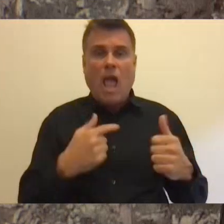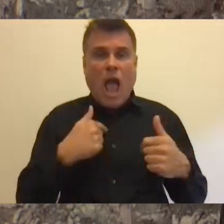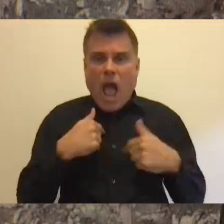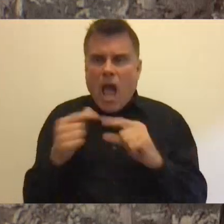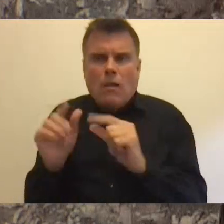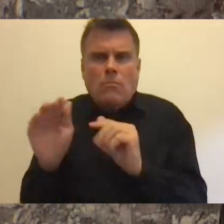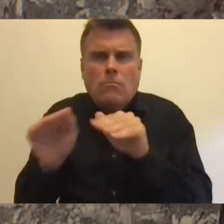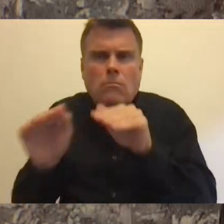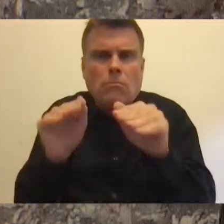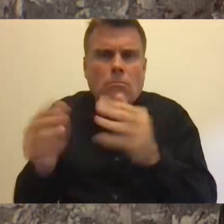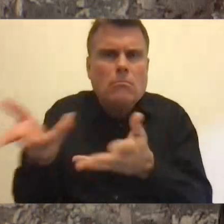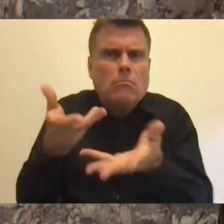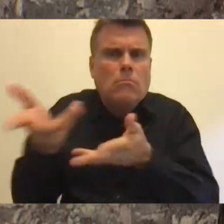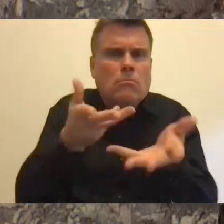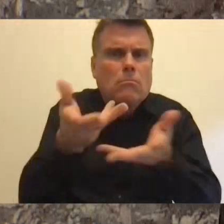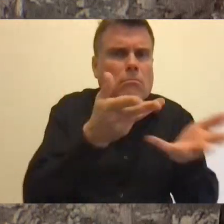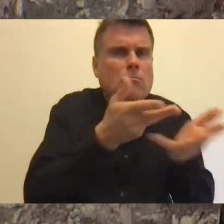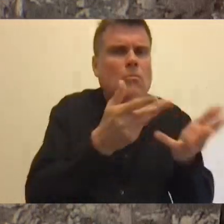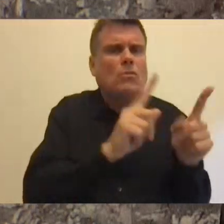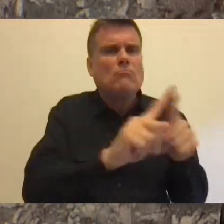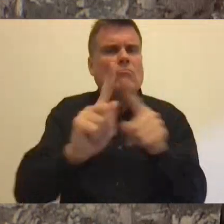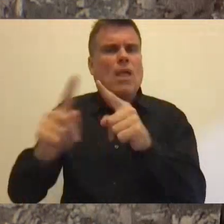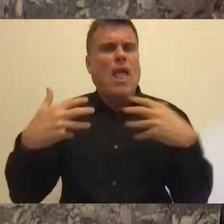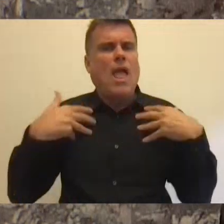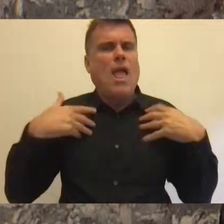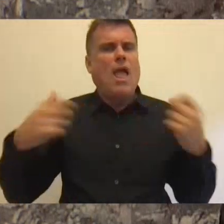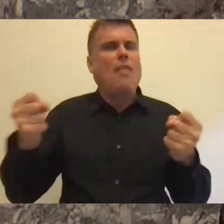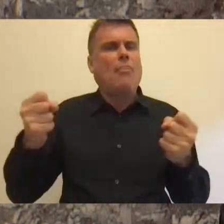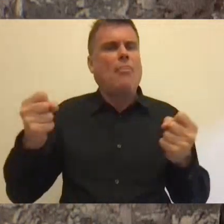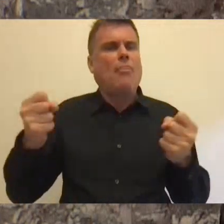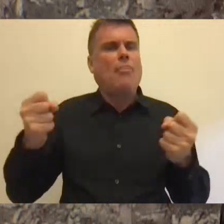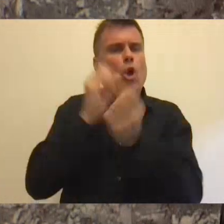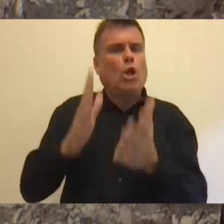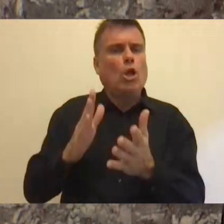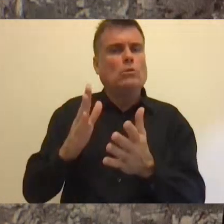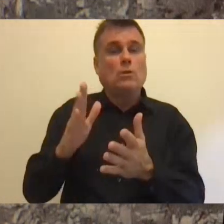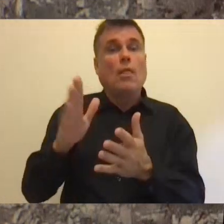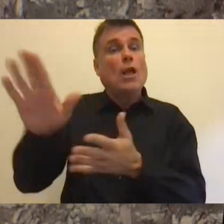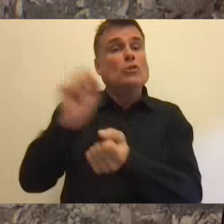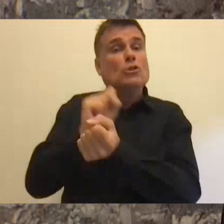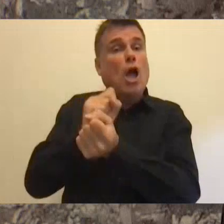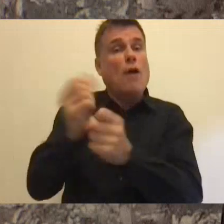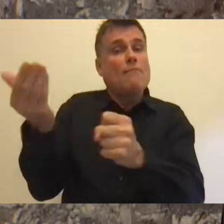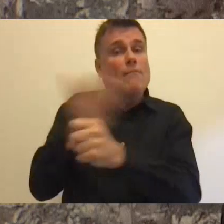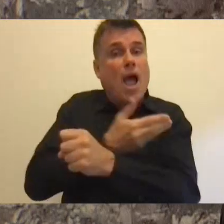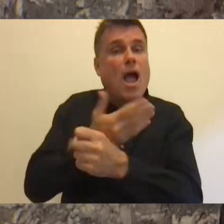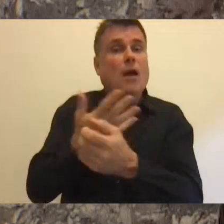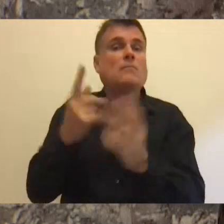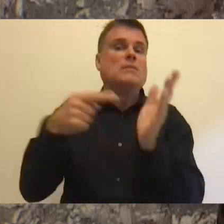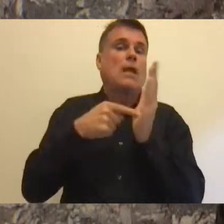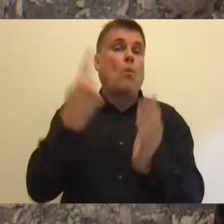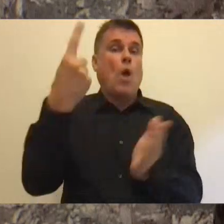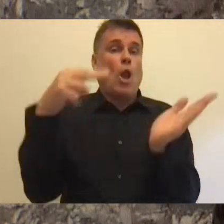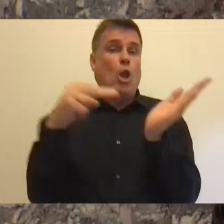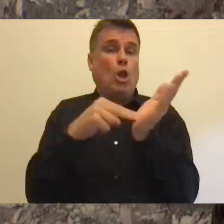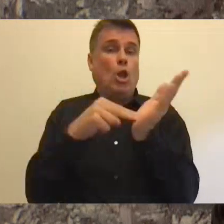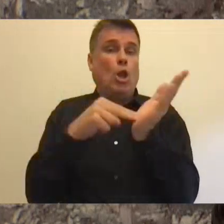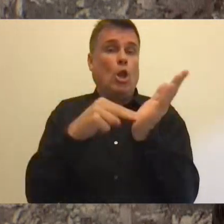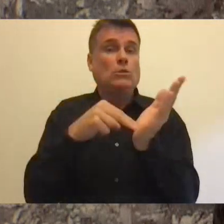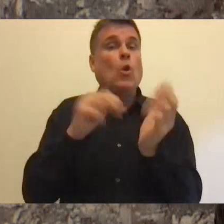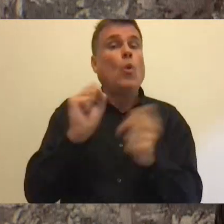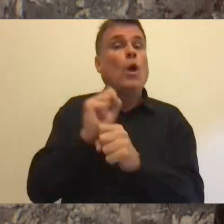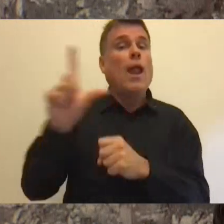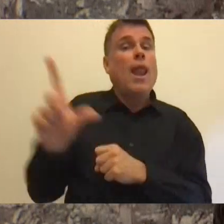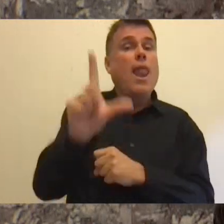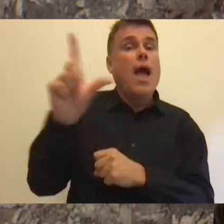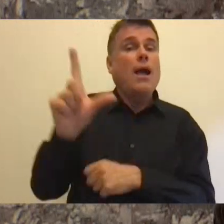nurse who ran the emergency department at Langley Hospital, a hospital, by the way, which is regularly diverting patients